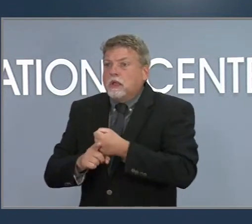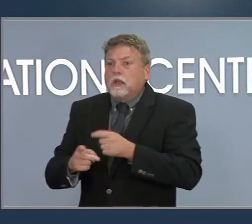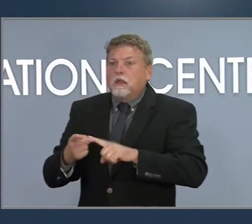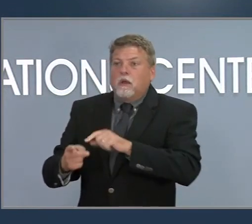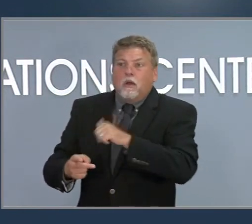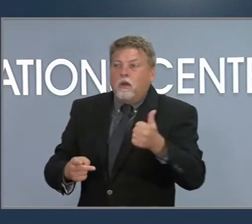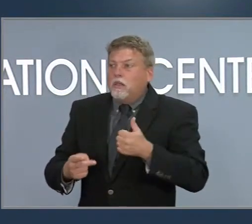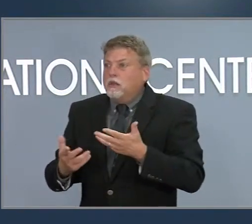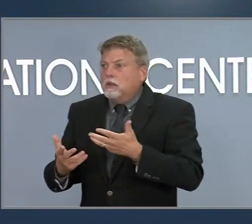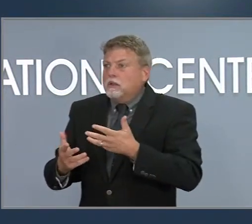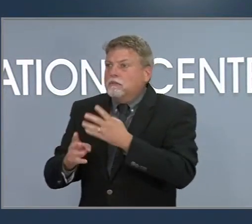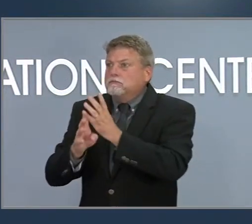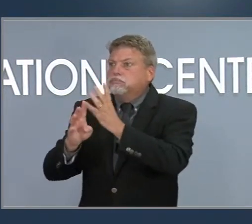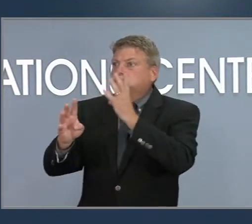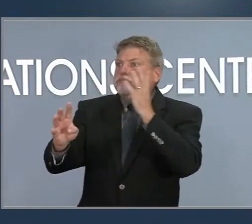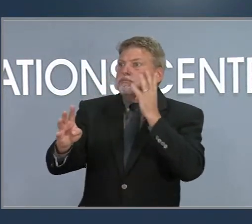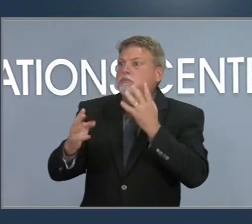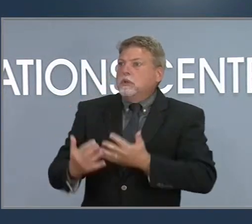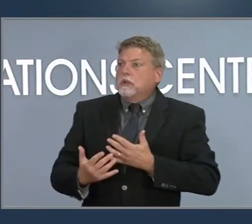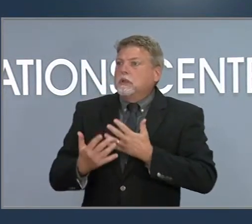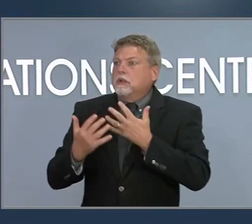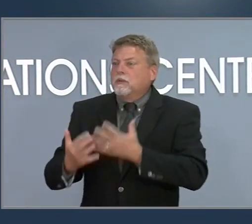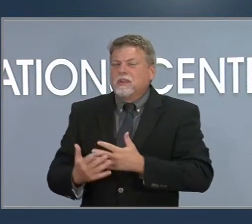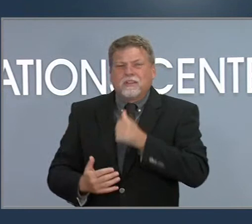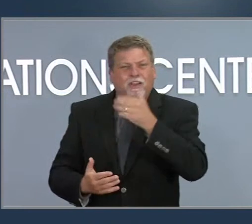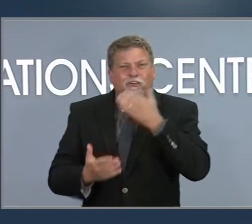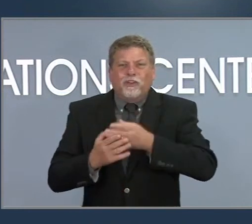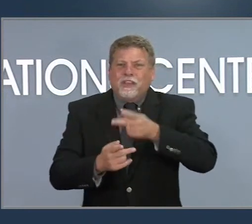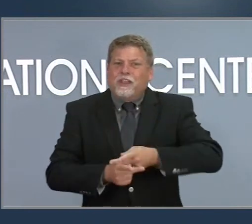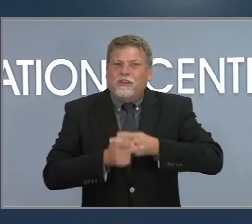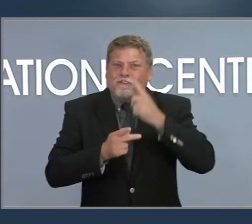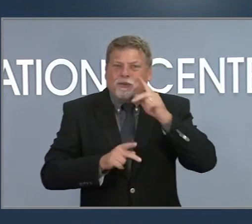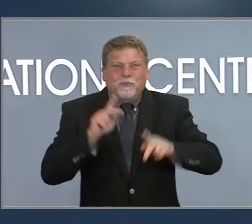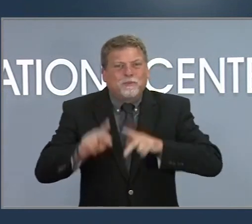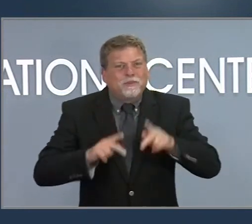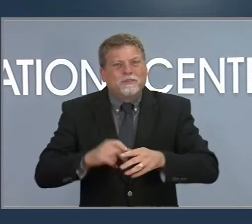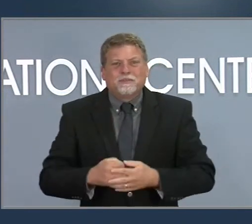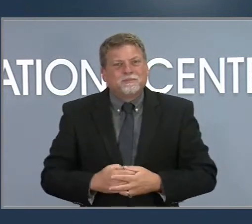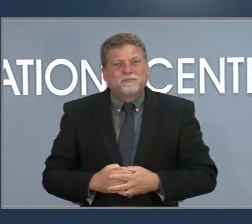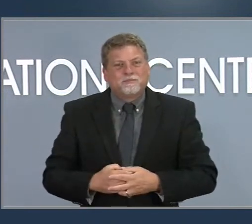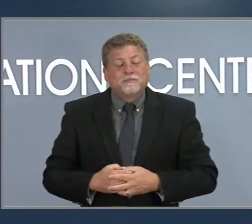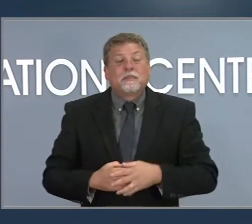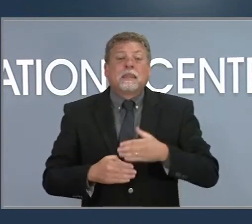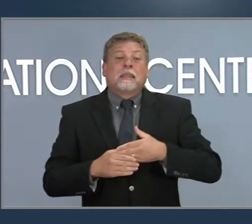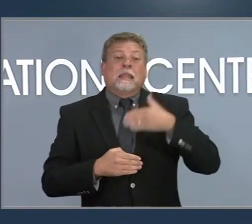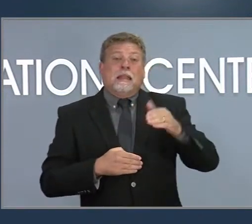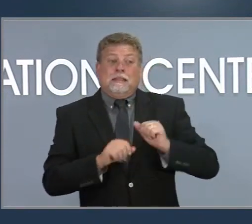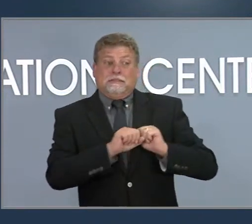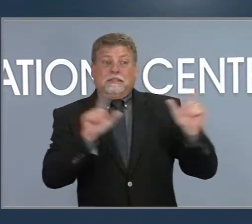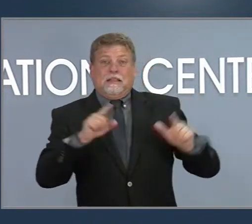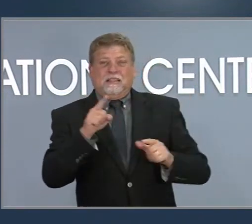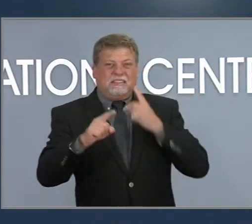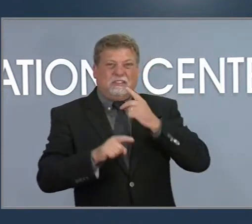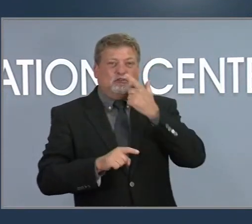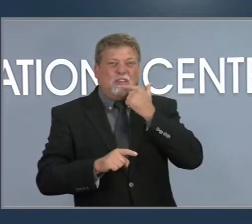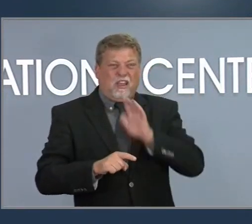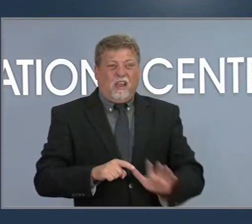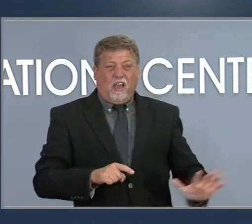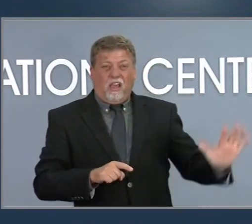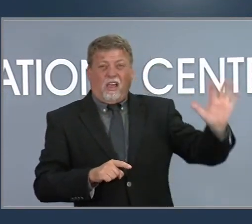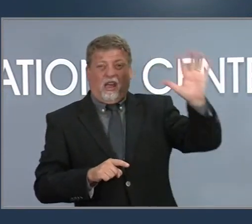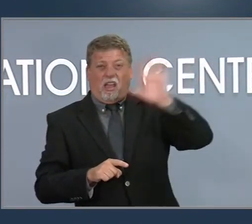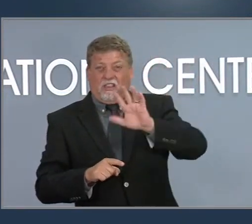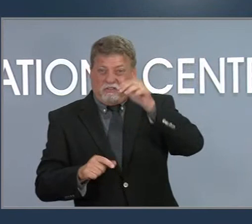level. This is a map from the CDC that shows the level of community viral transmission here in our state. And as you can see, all North